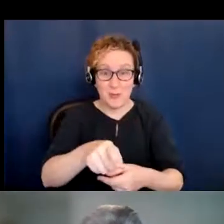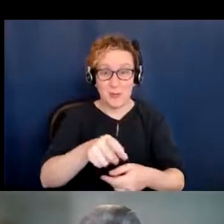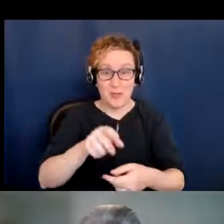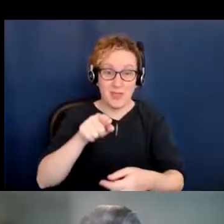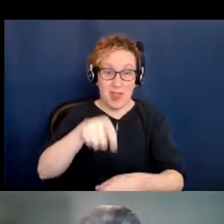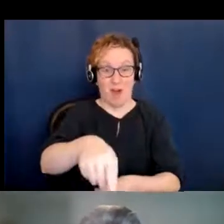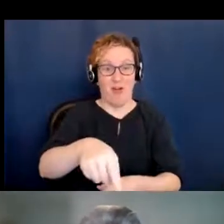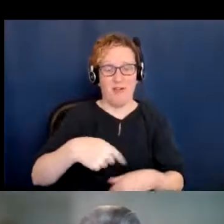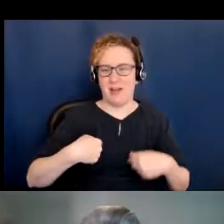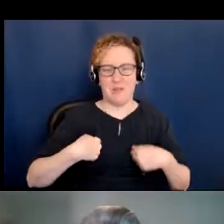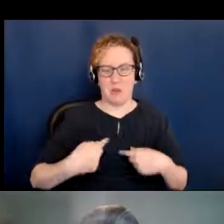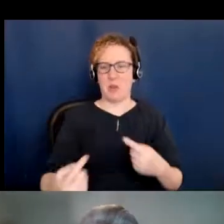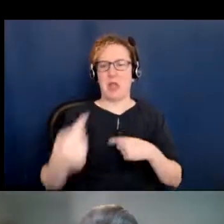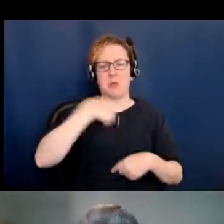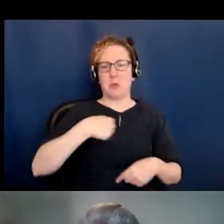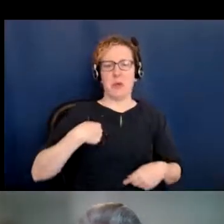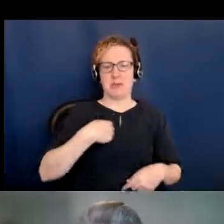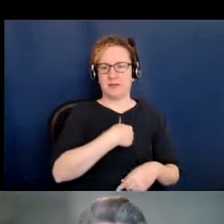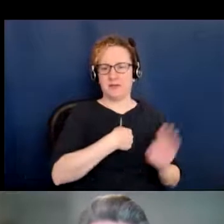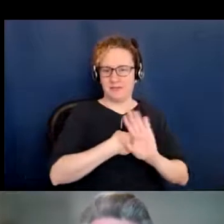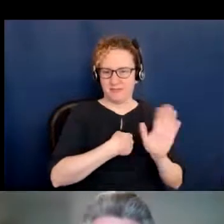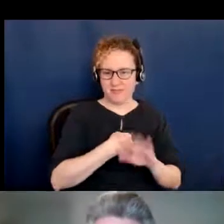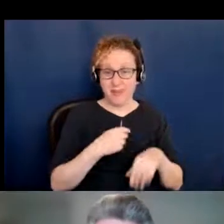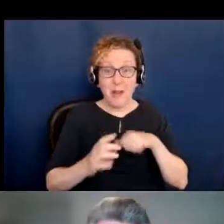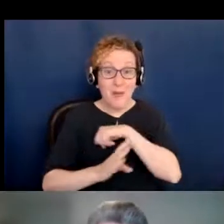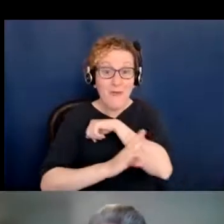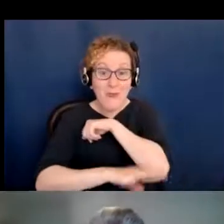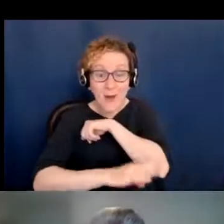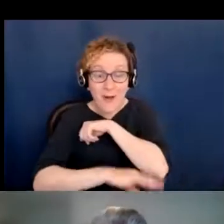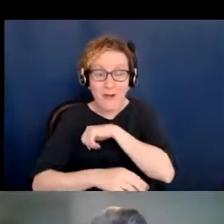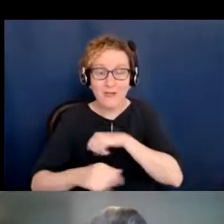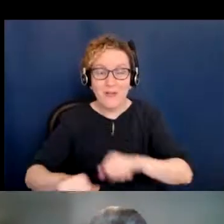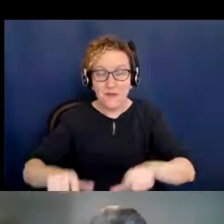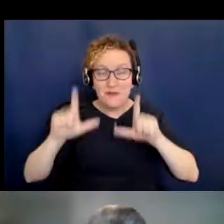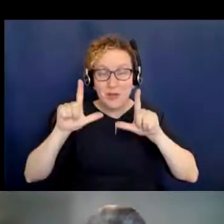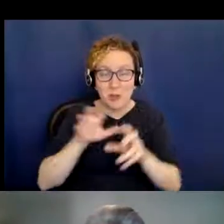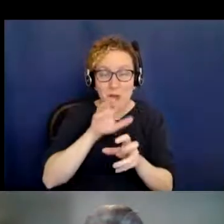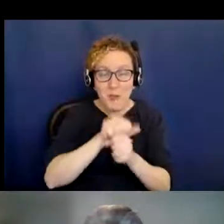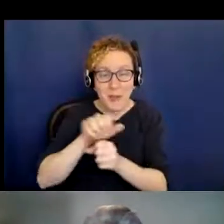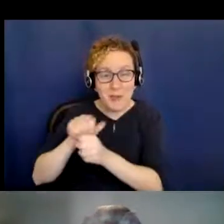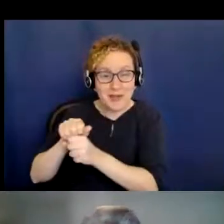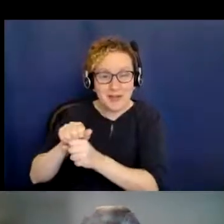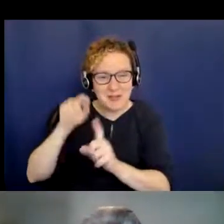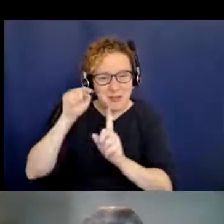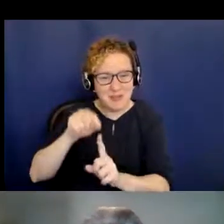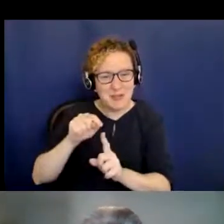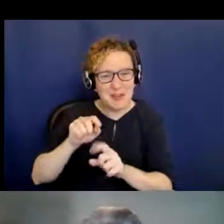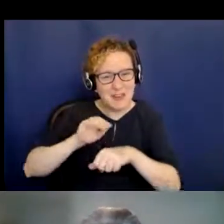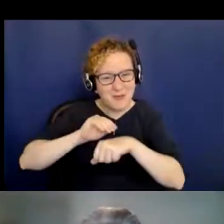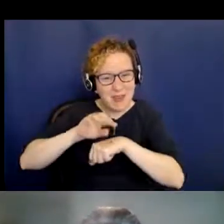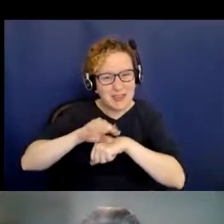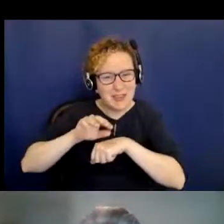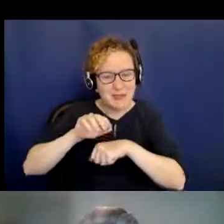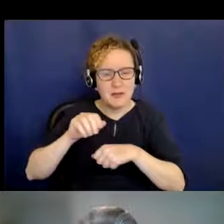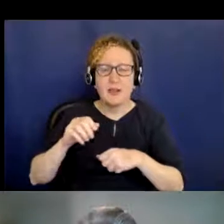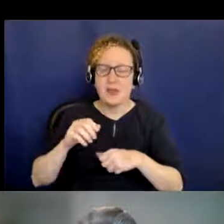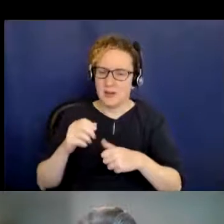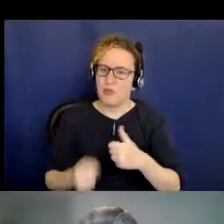fall, you know, virtual appointments for us, especially with advising, are going to continue to be our primary